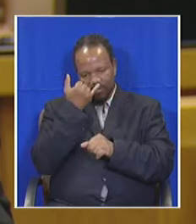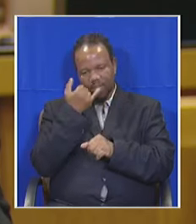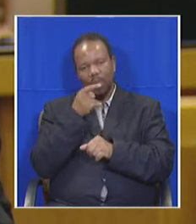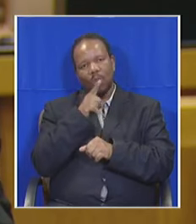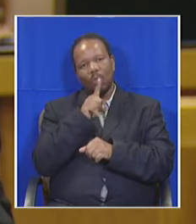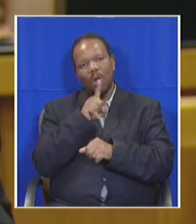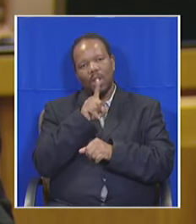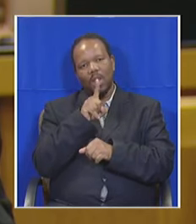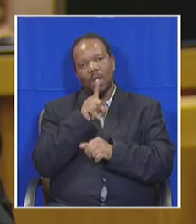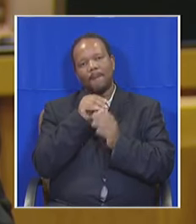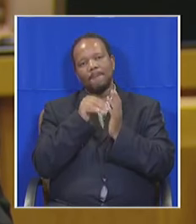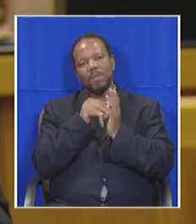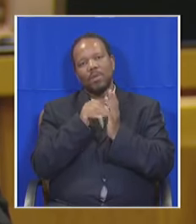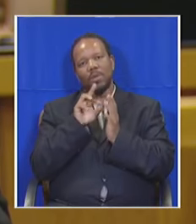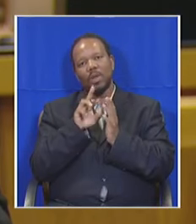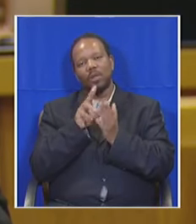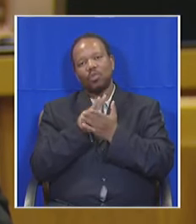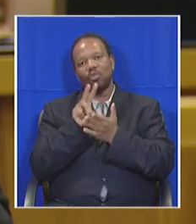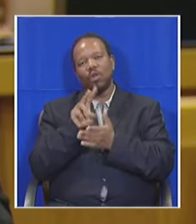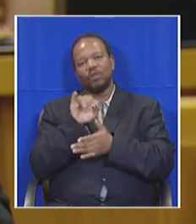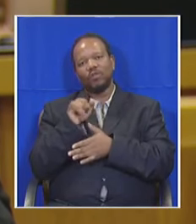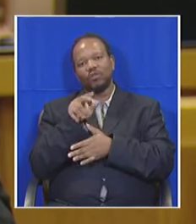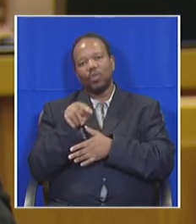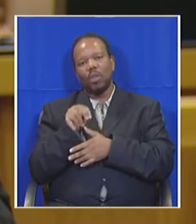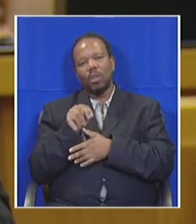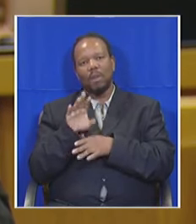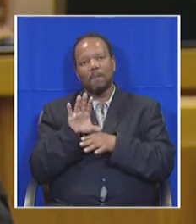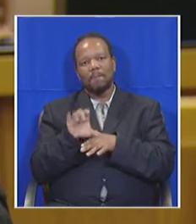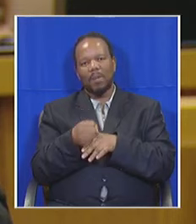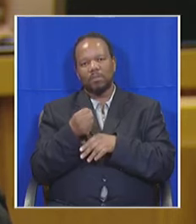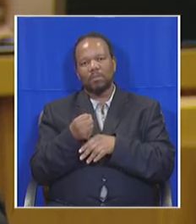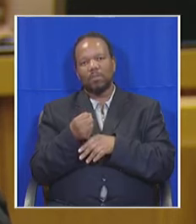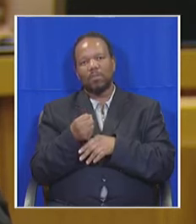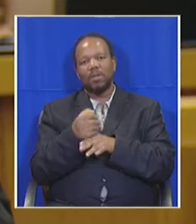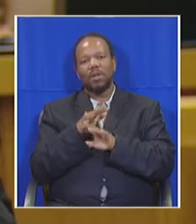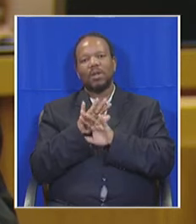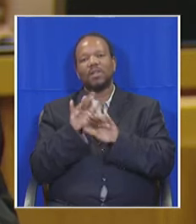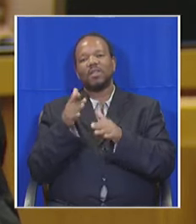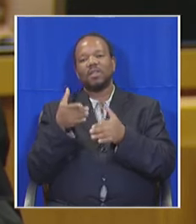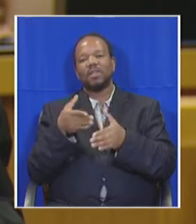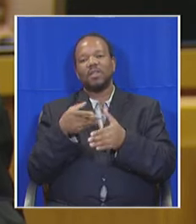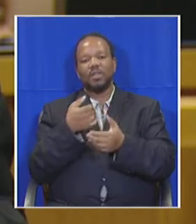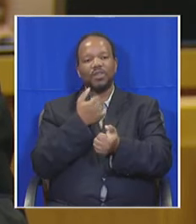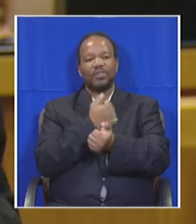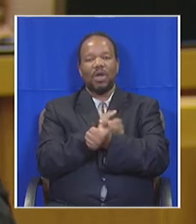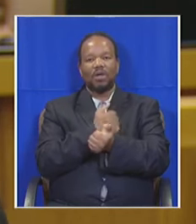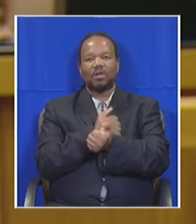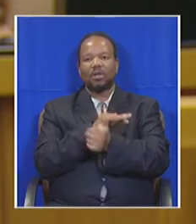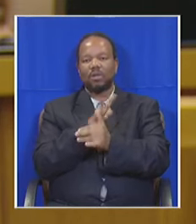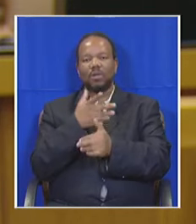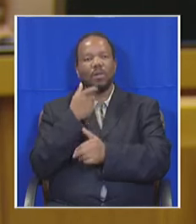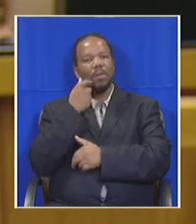on Monday, 12 June 2017. And further notes that the drug bust came after members of the Pretoria